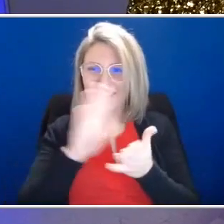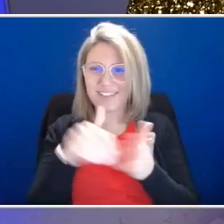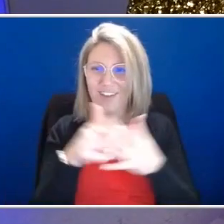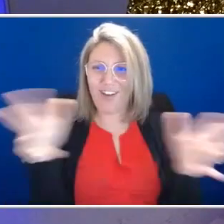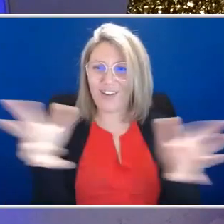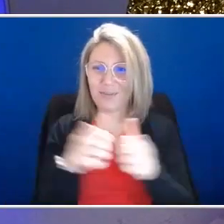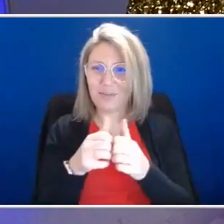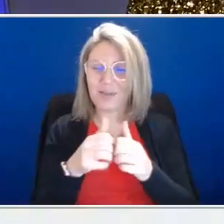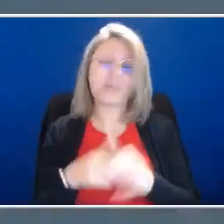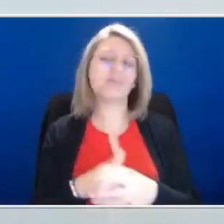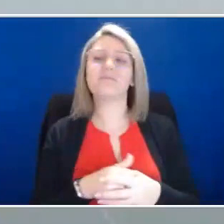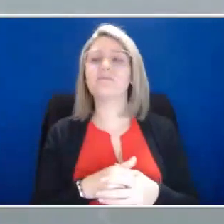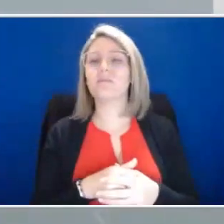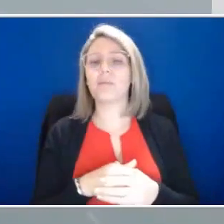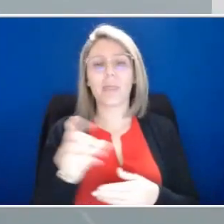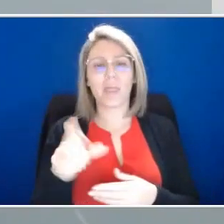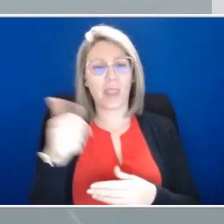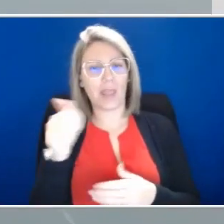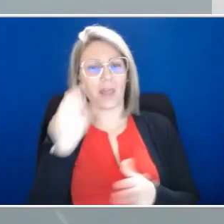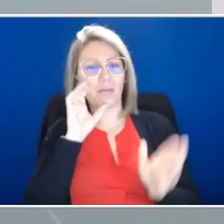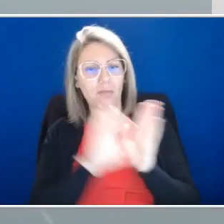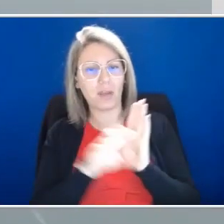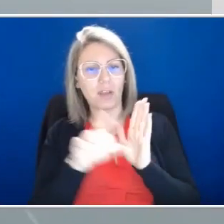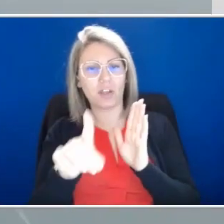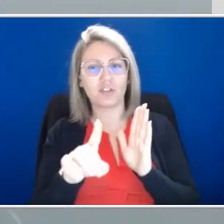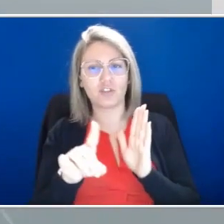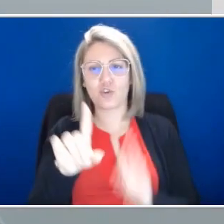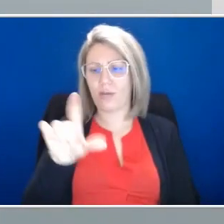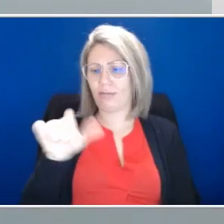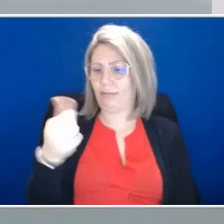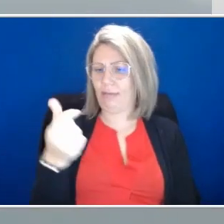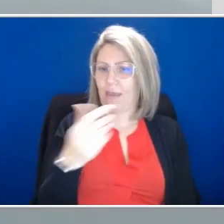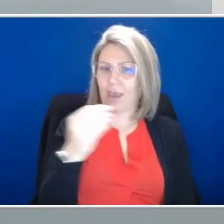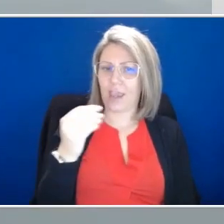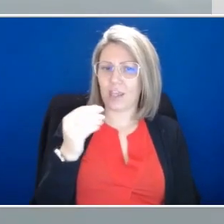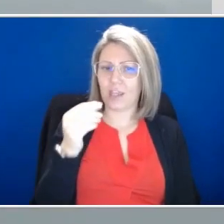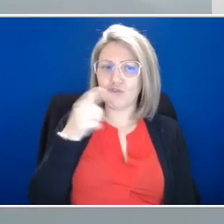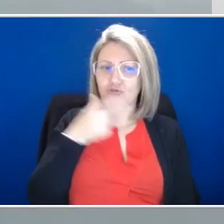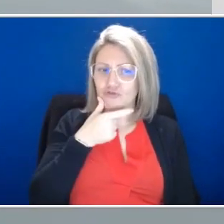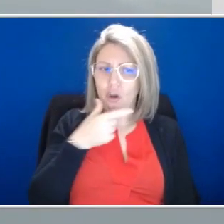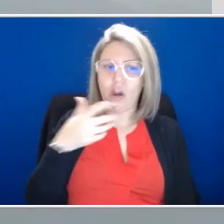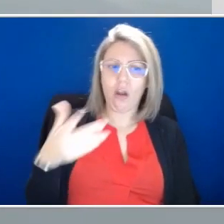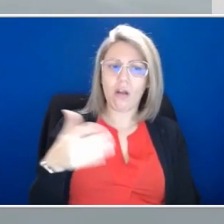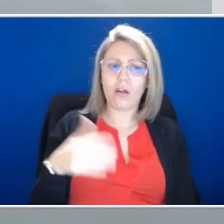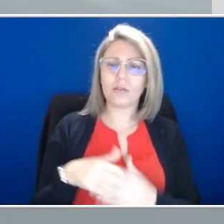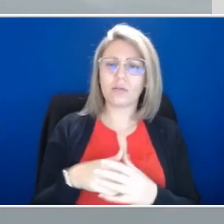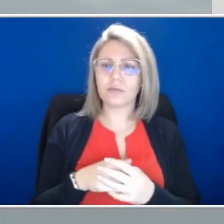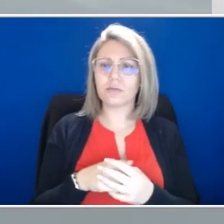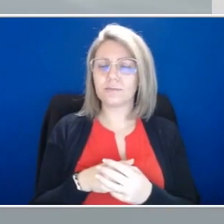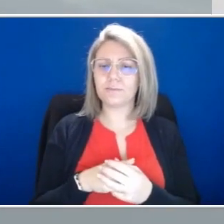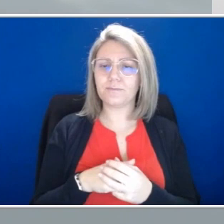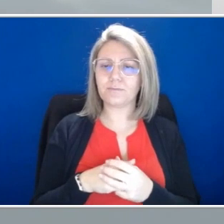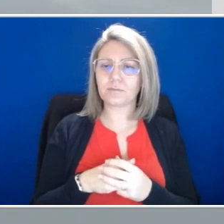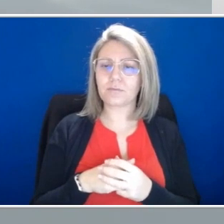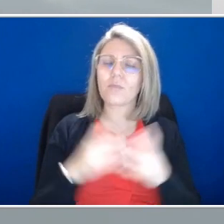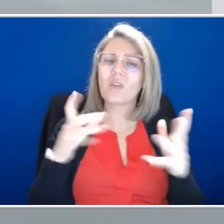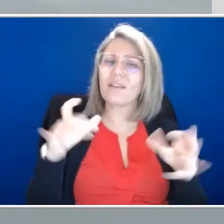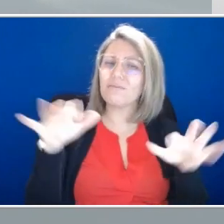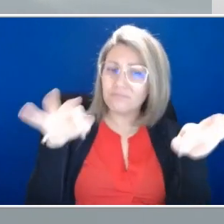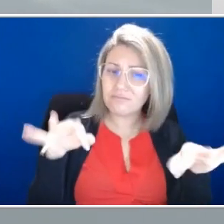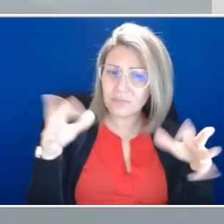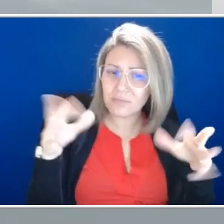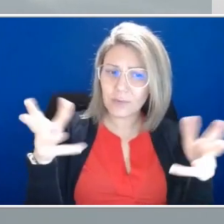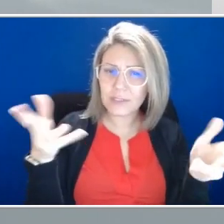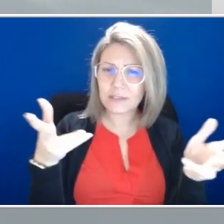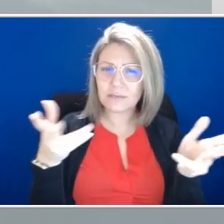another rendering showing us the leg and the jaw, so I'd love it if you walked us through what we're seeing here. Sure. So this is